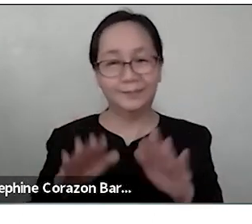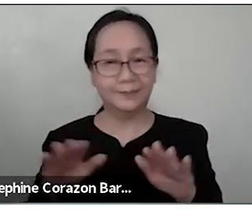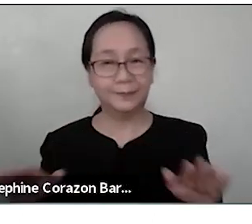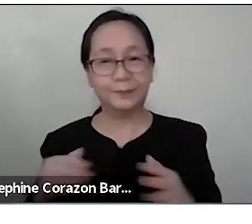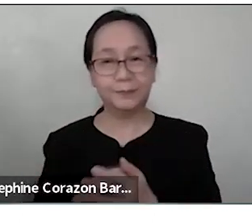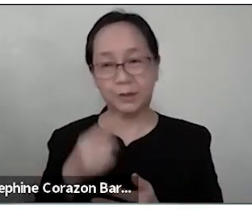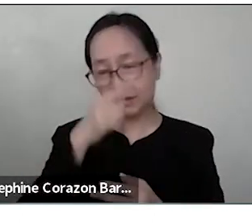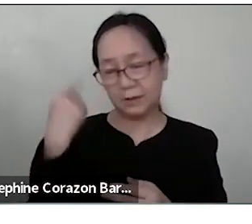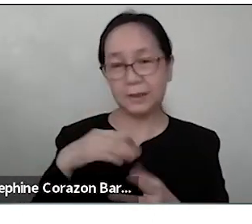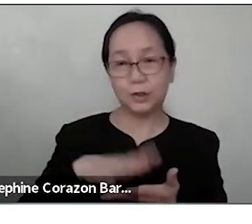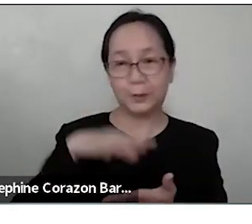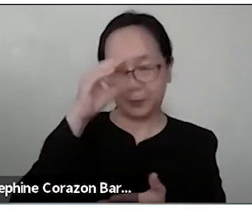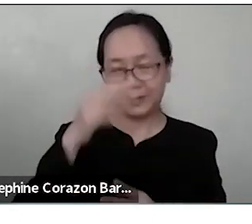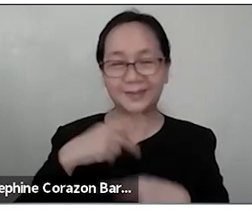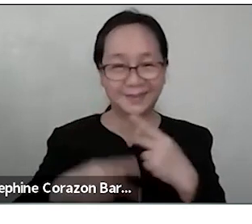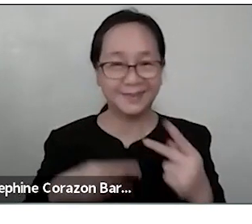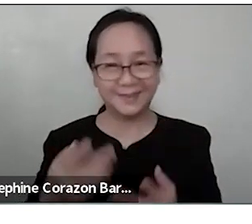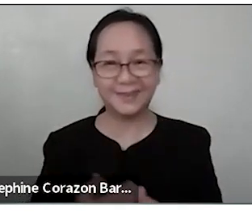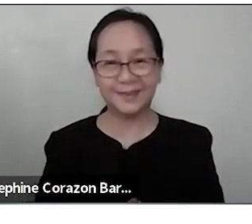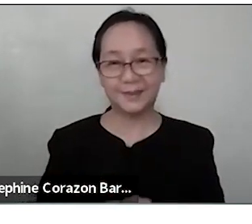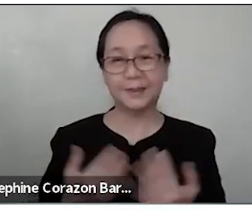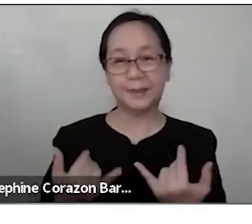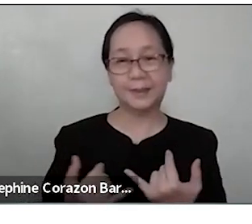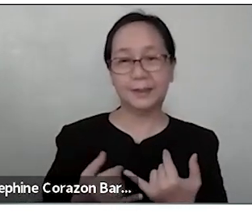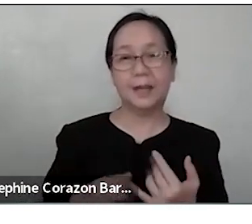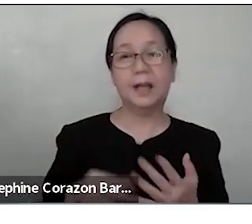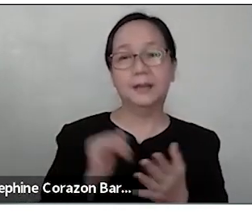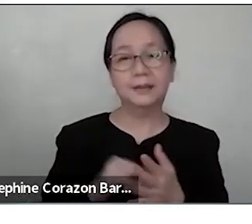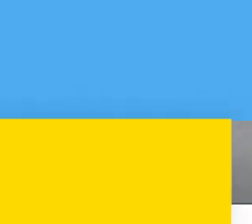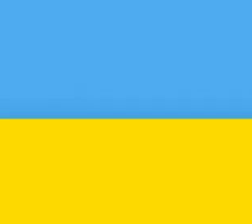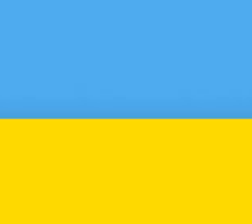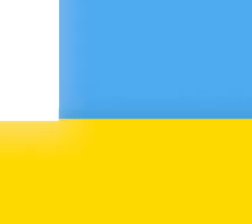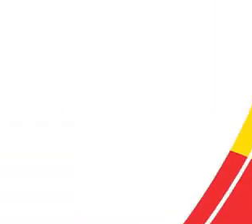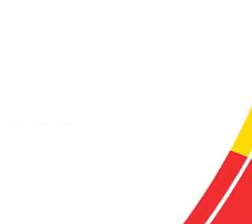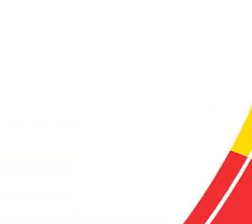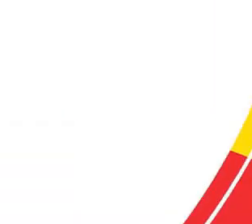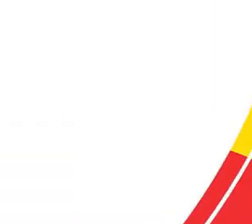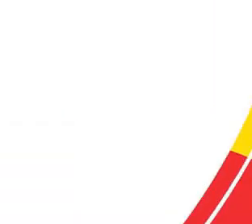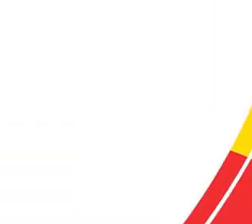it's a learning process, and we hope to hear from you as well. So that's it from my side.